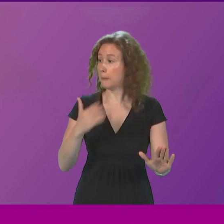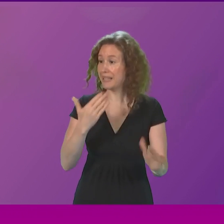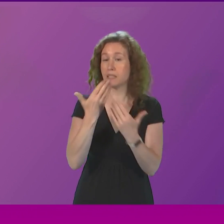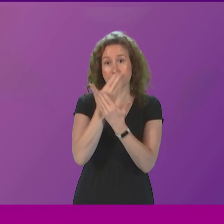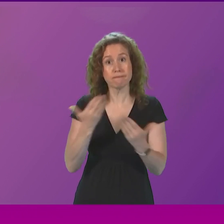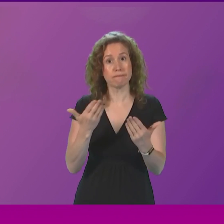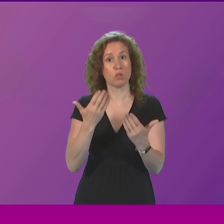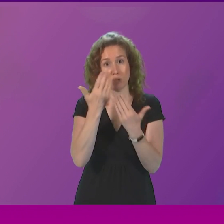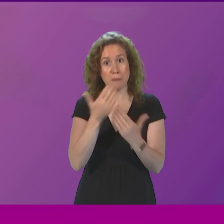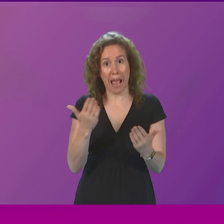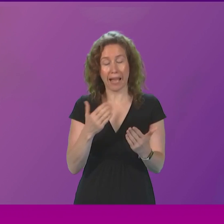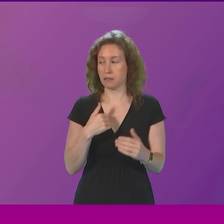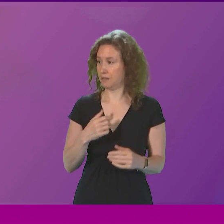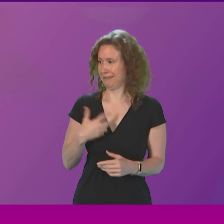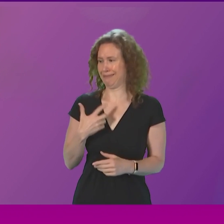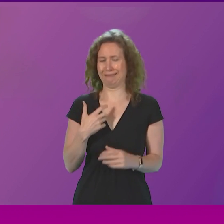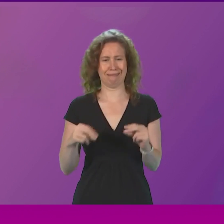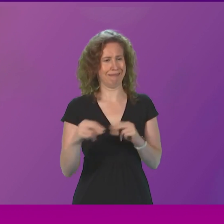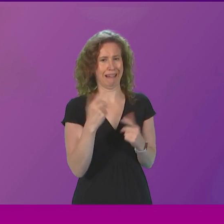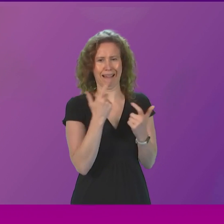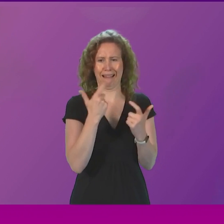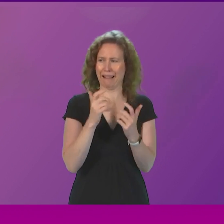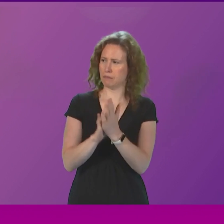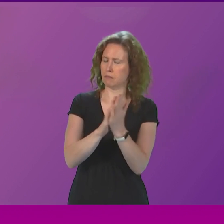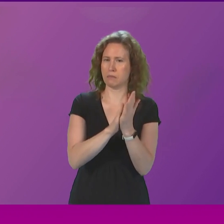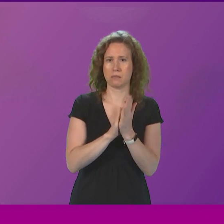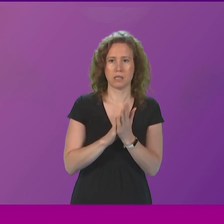and respect. Well, I think it's perfectly respectful.